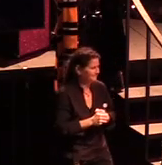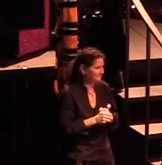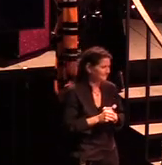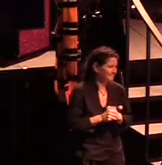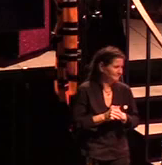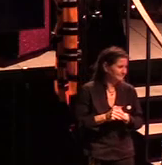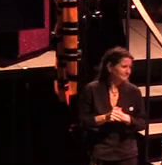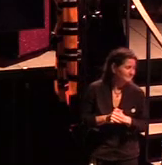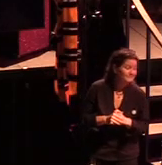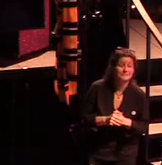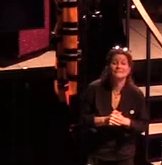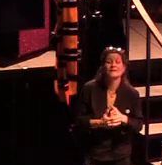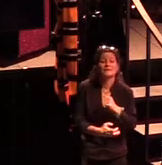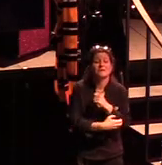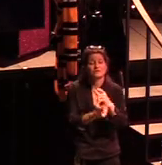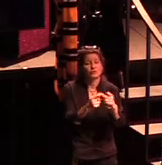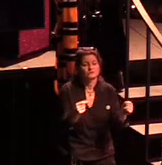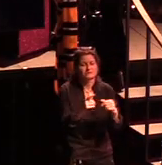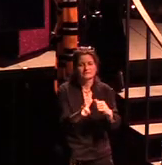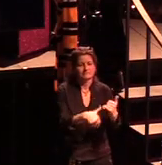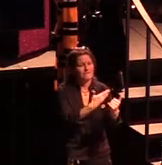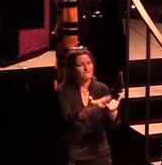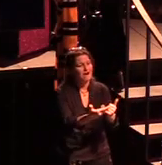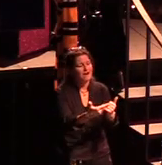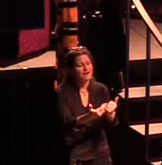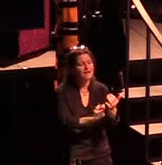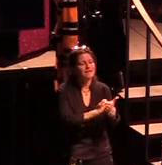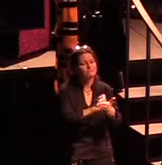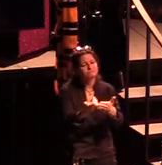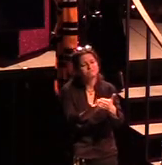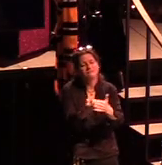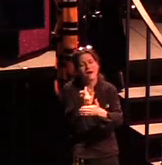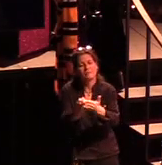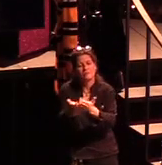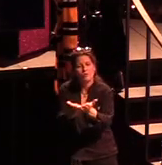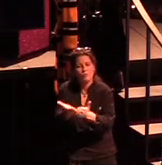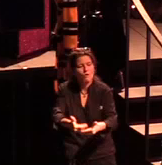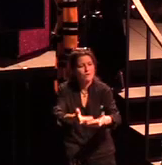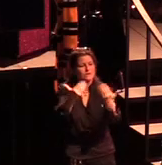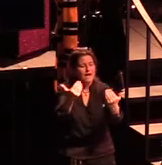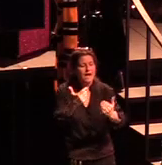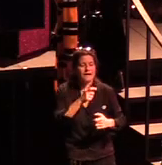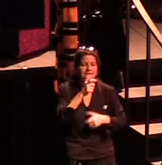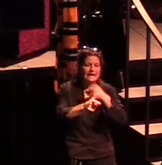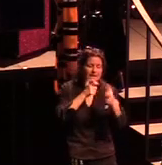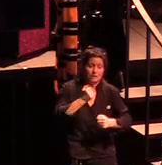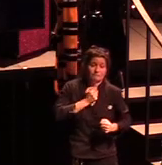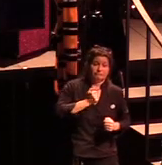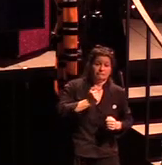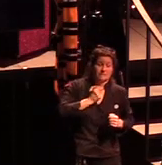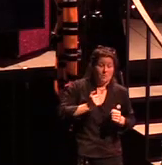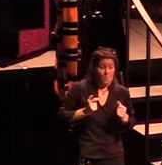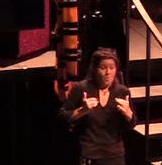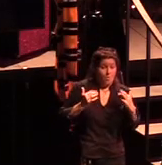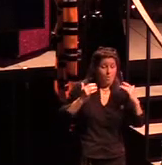biscuit sausage biscuit and finally several times a day my tics intensify and I completely lose control of my body and